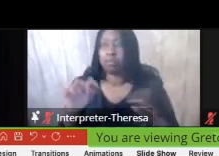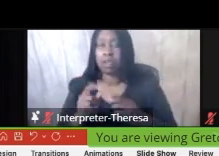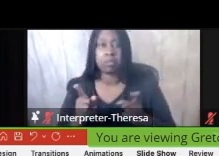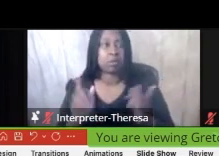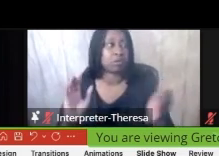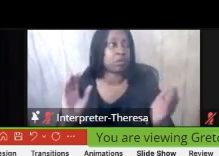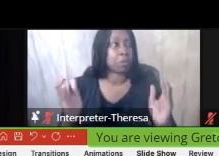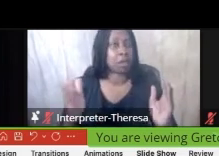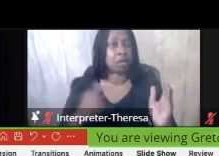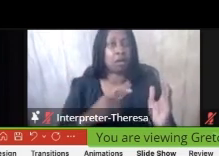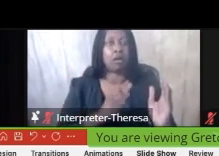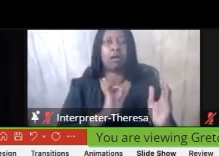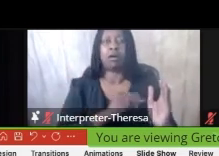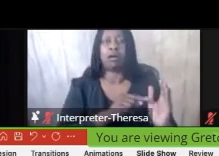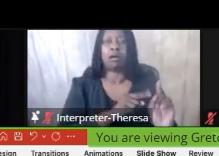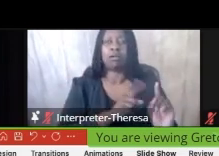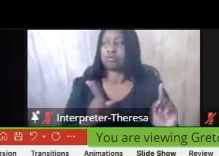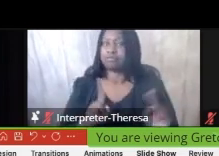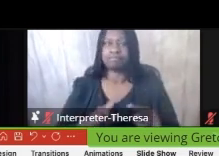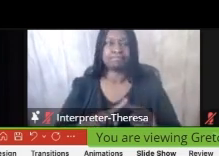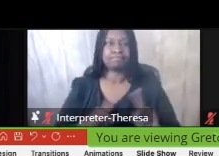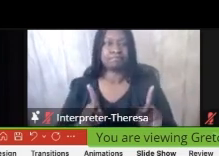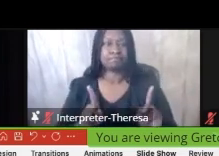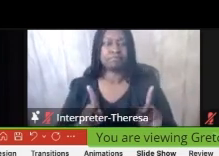name some in a slightly different